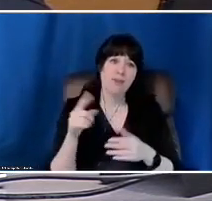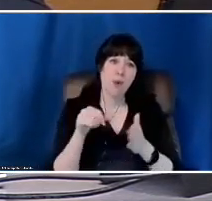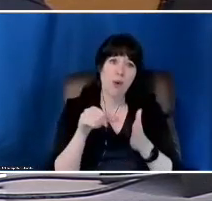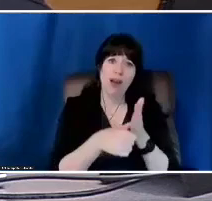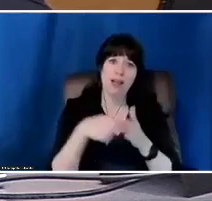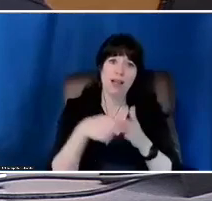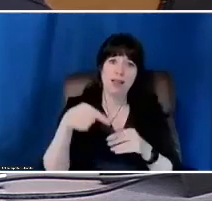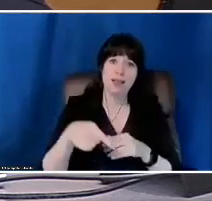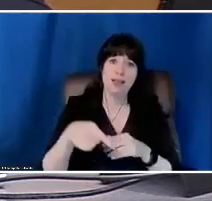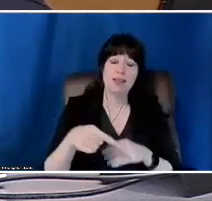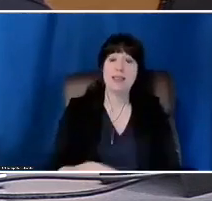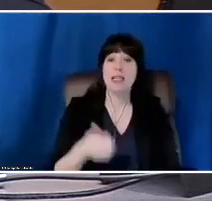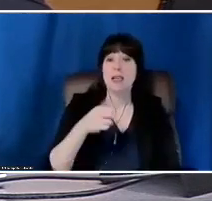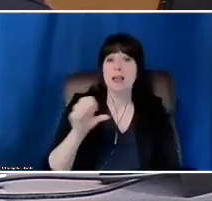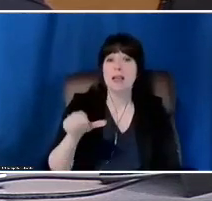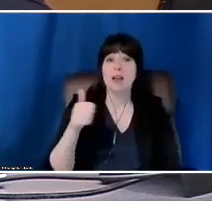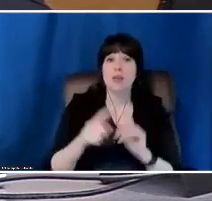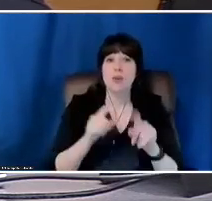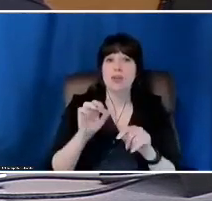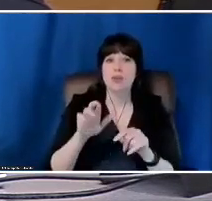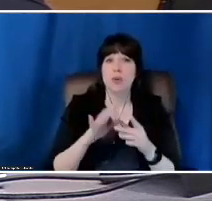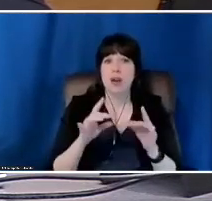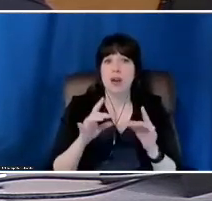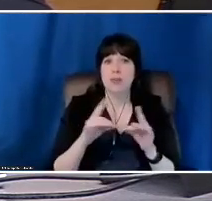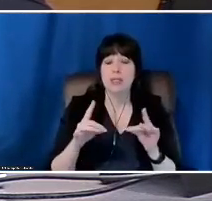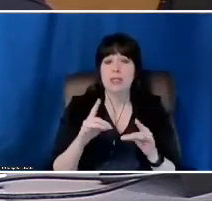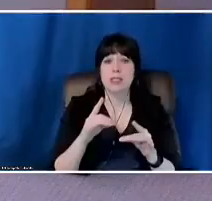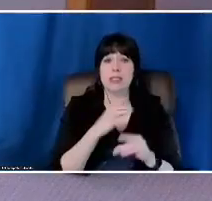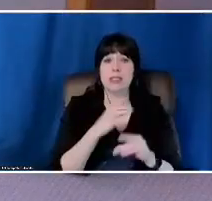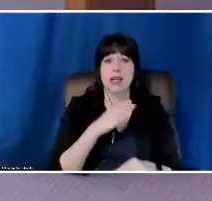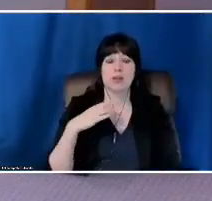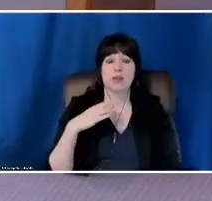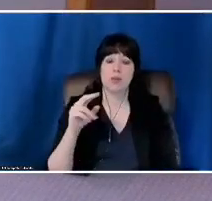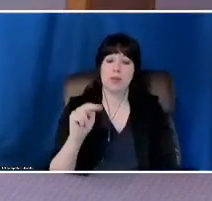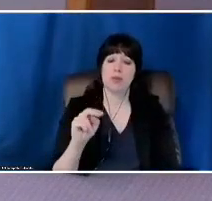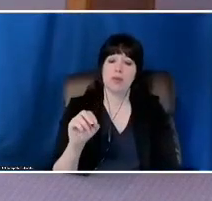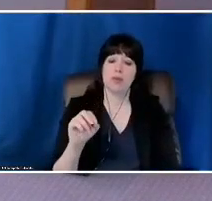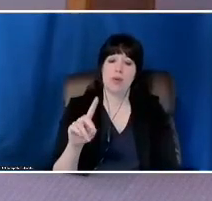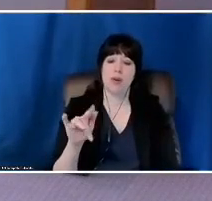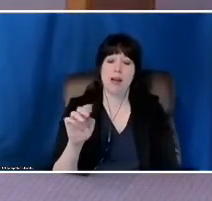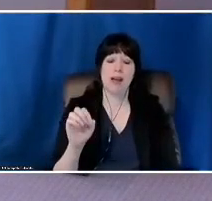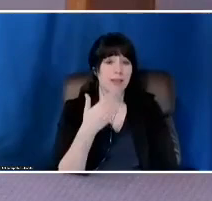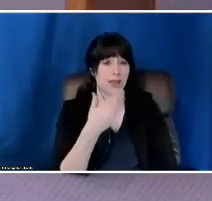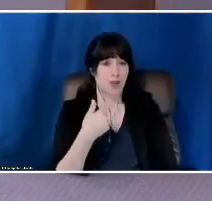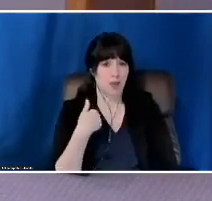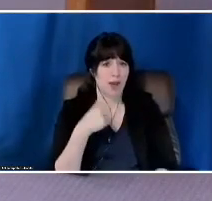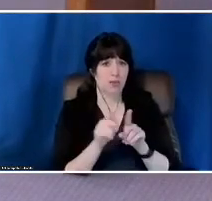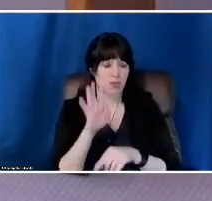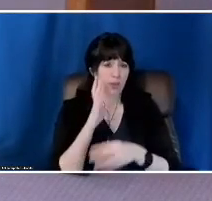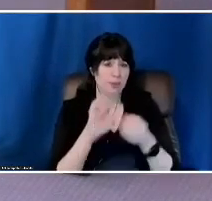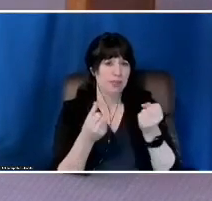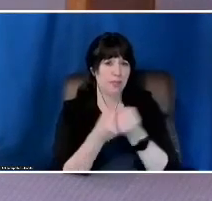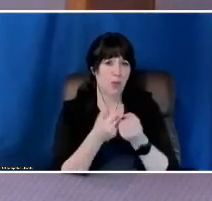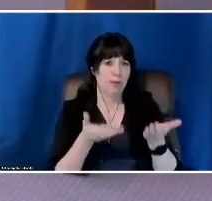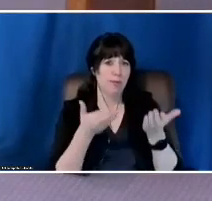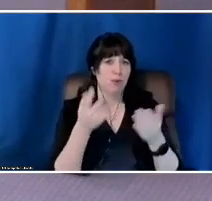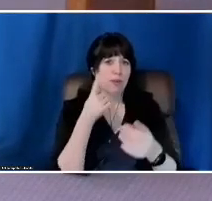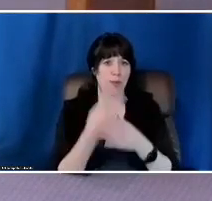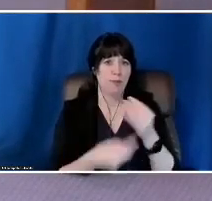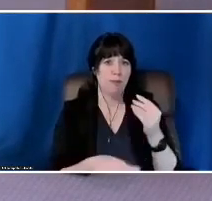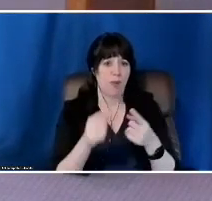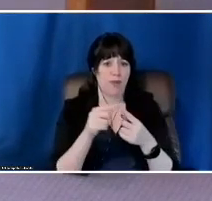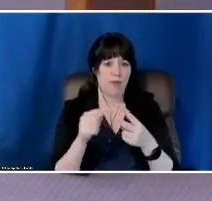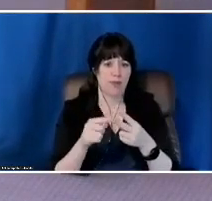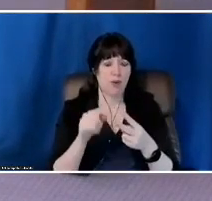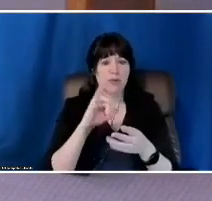other questions or comments? Councilor Nordike. Thank you. I too will be supporting the motion for both projects.